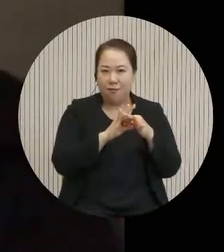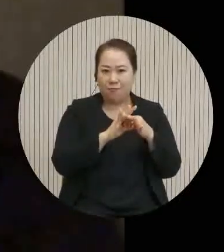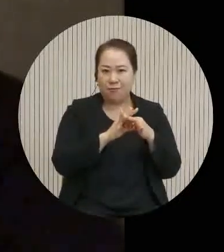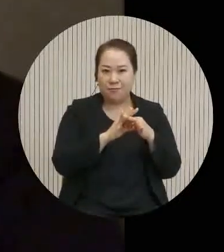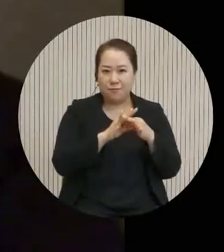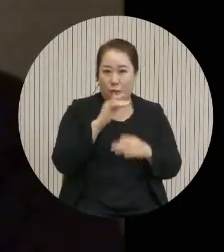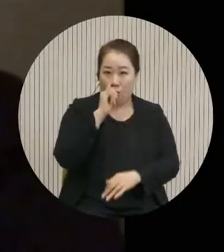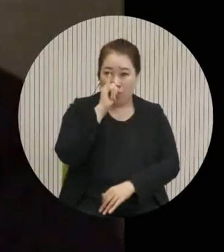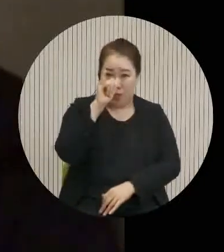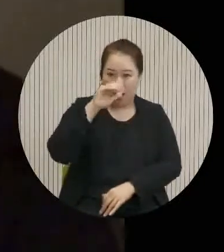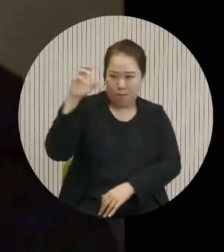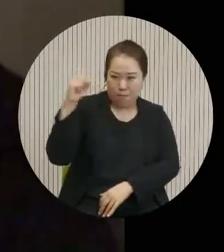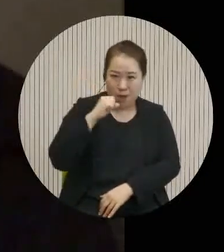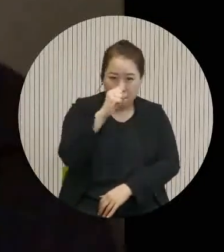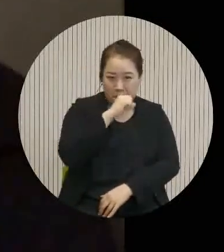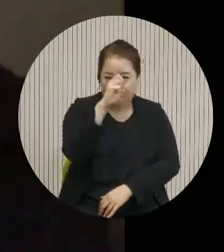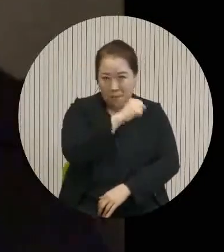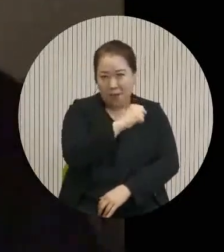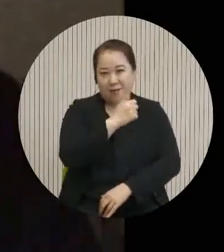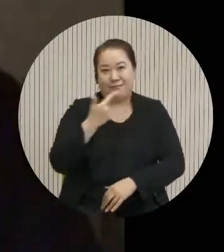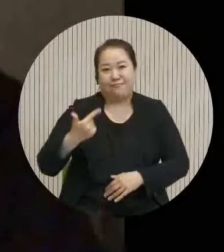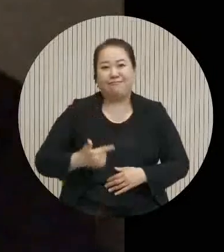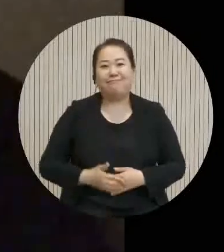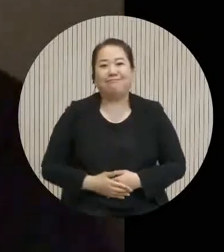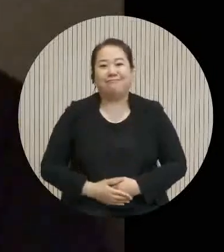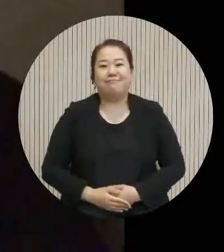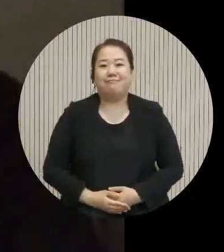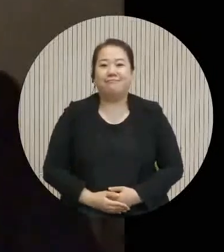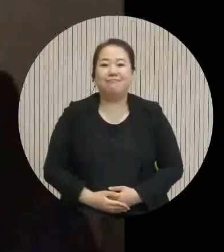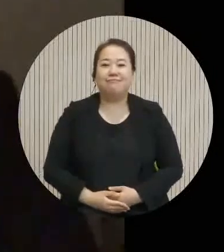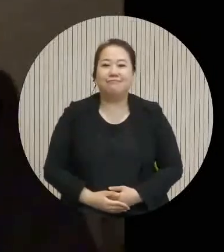anywhere. She won a nationwide